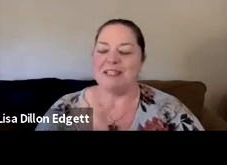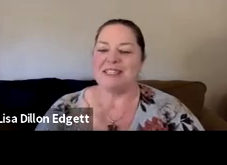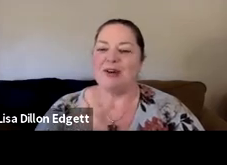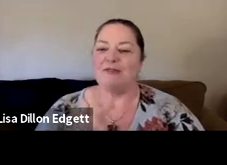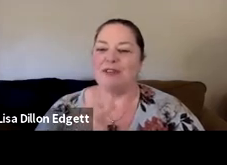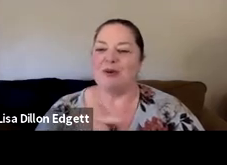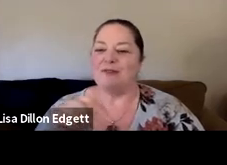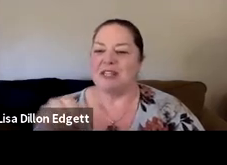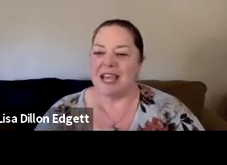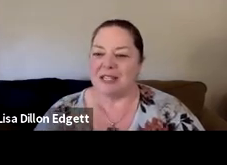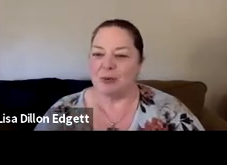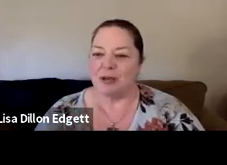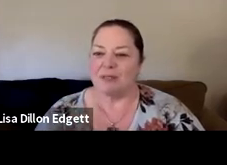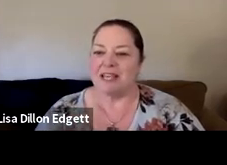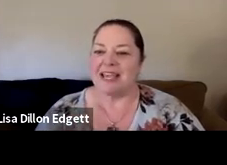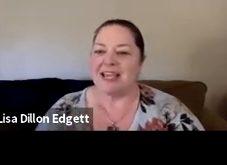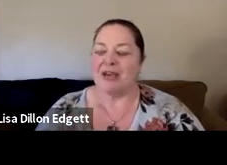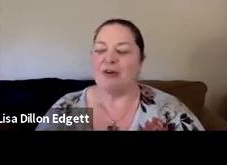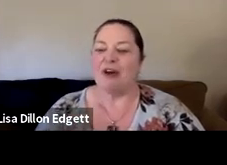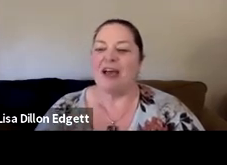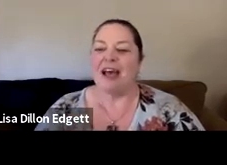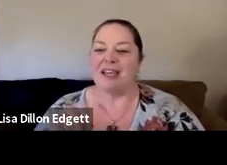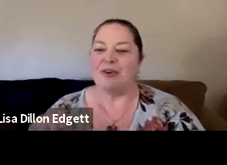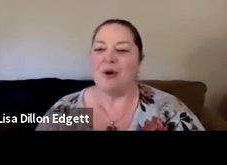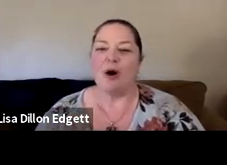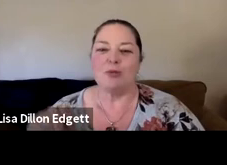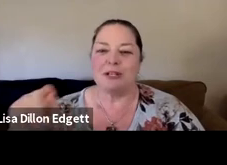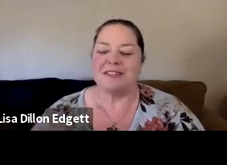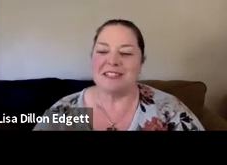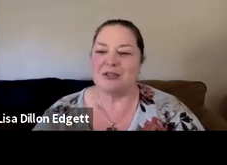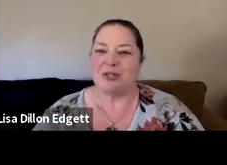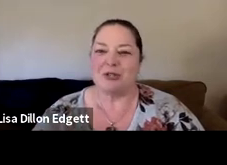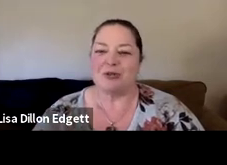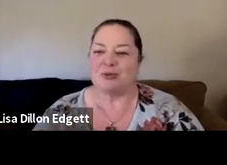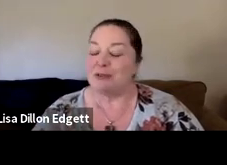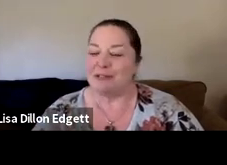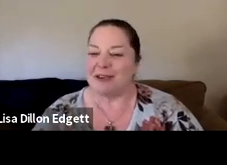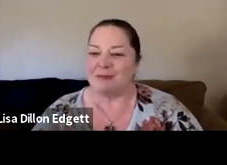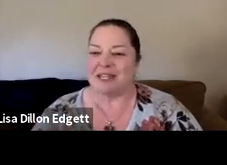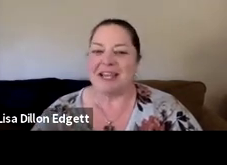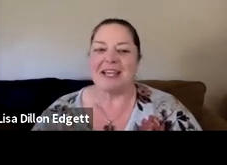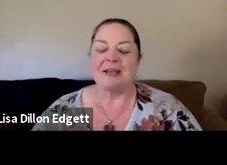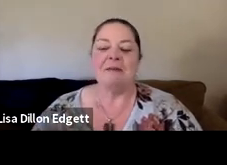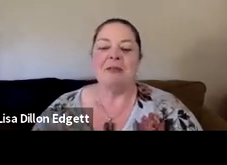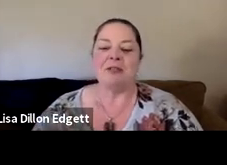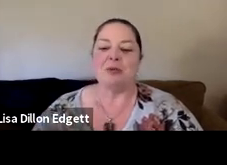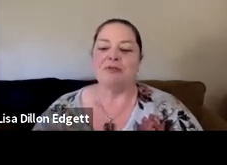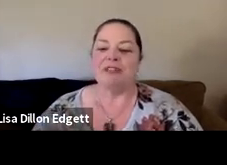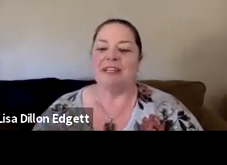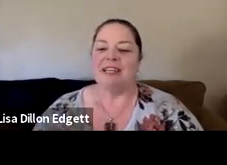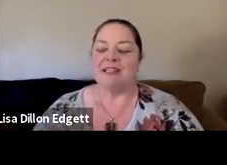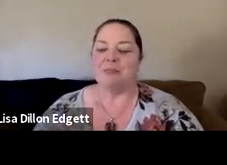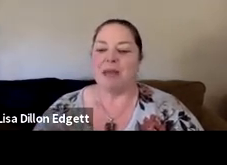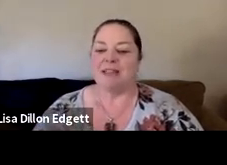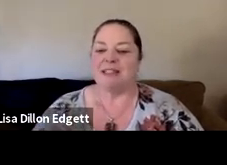videotaped myself, and you have to guess what I'm saying, or I give you options and you choose what you think I'm saying. So it